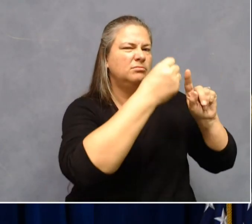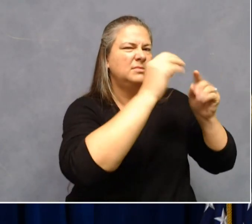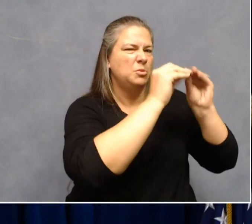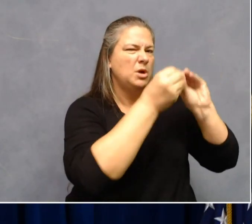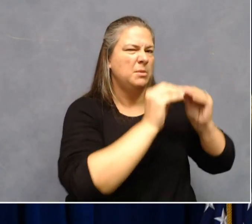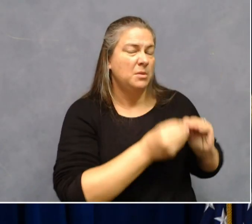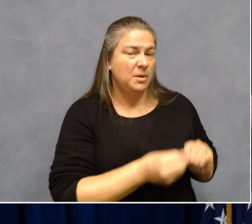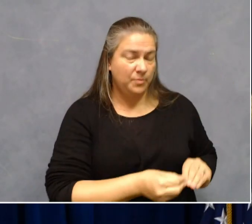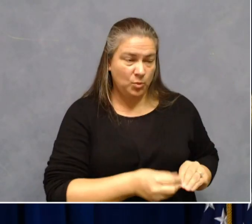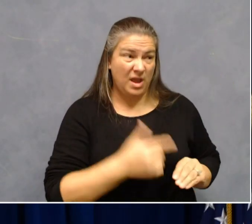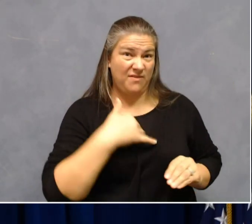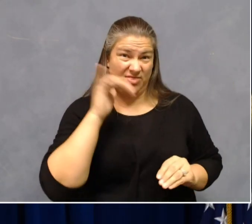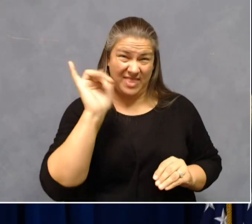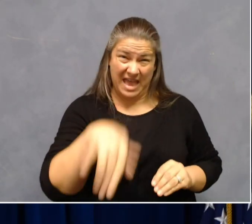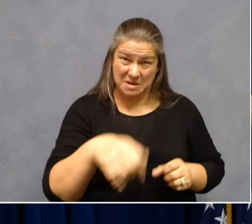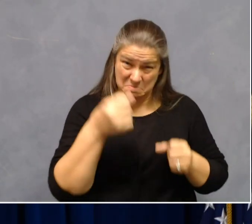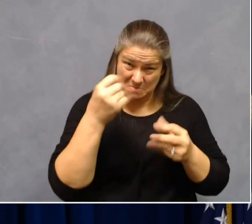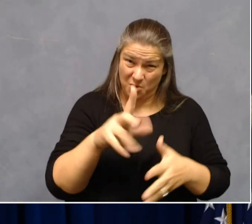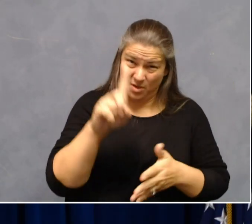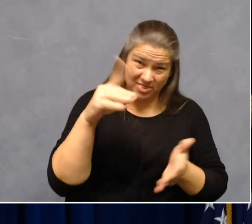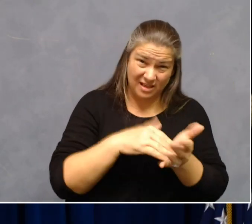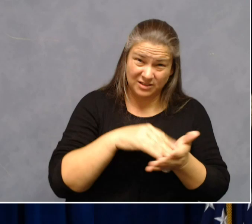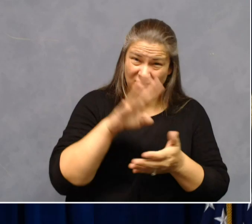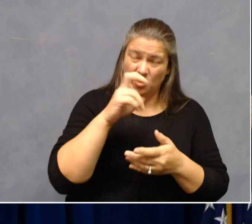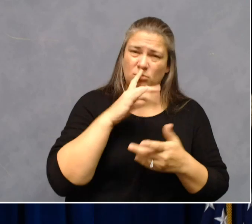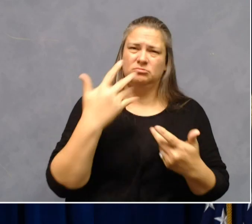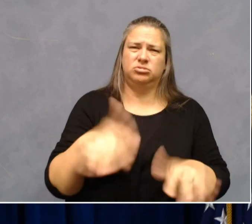cases everywhere.